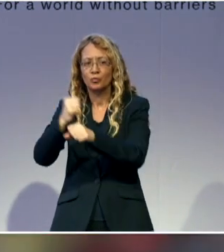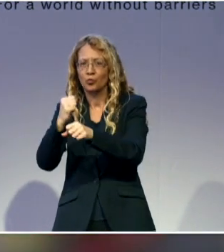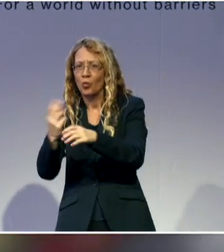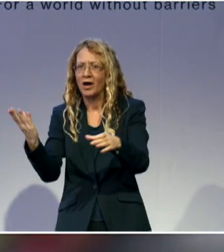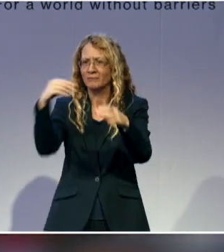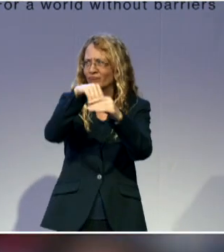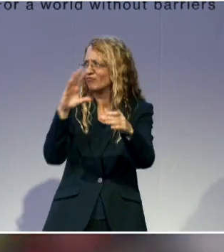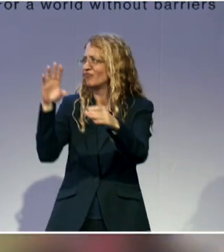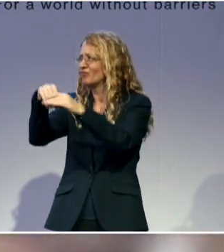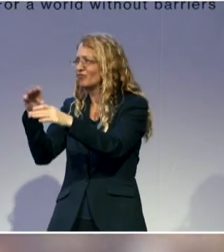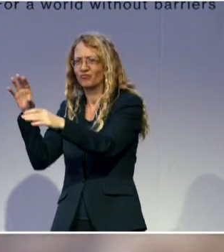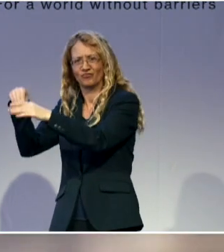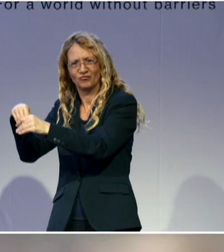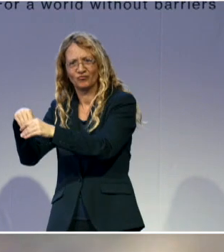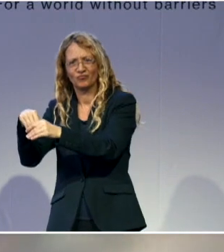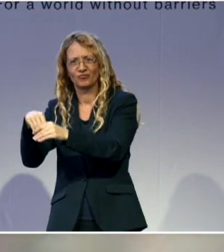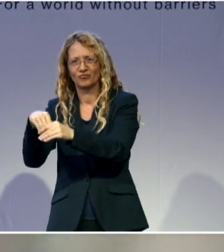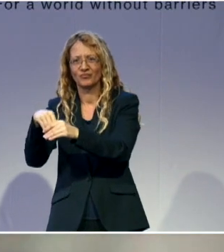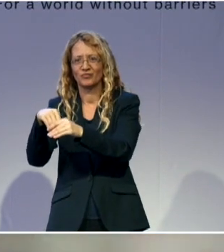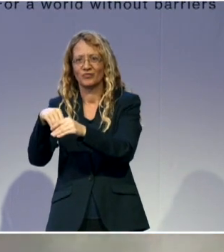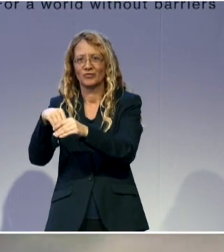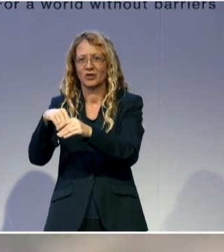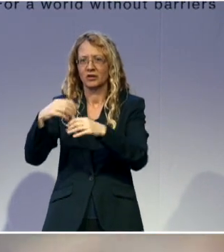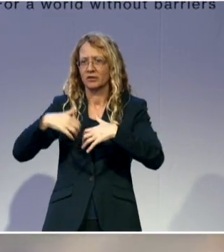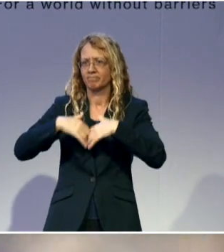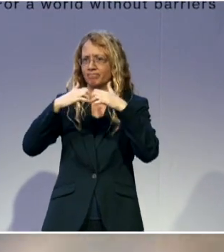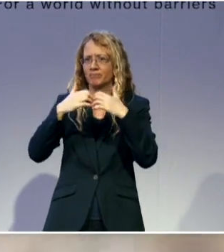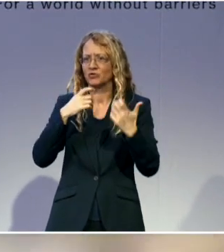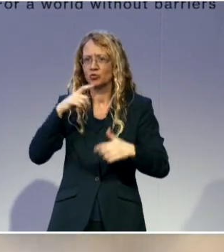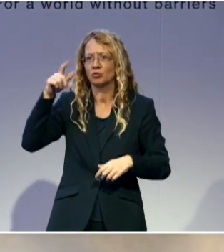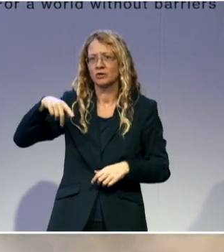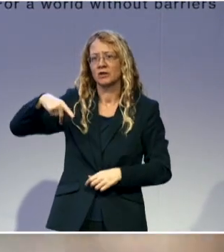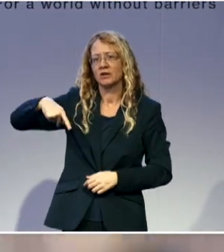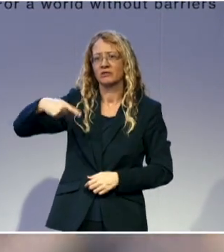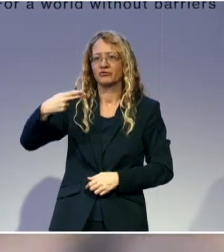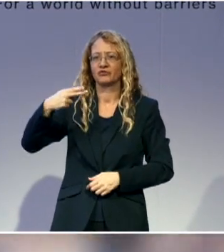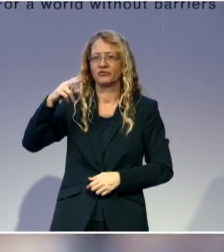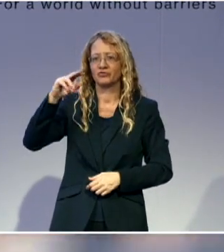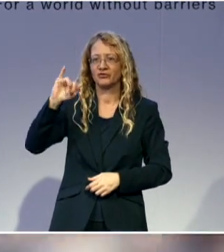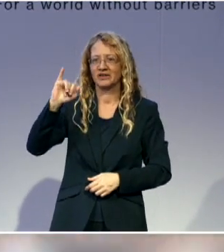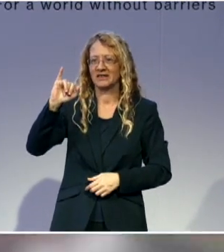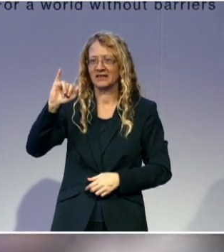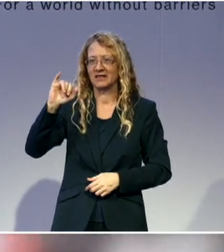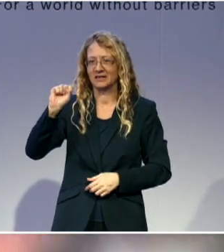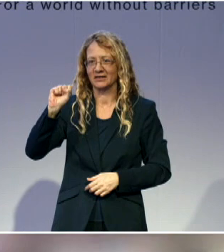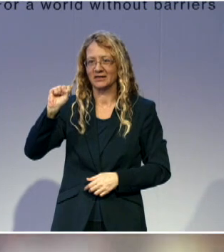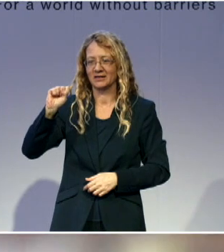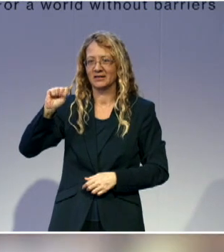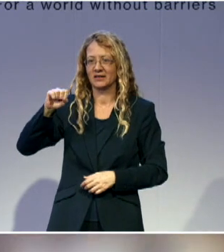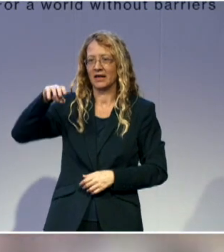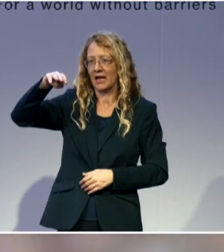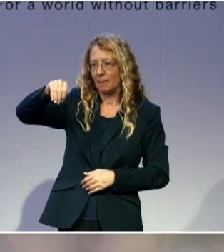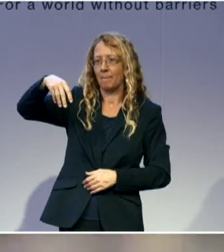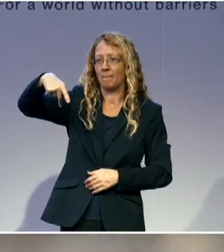Funded by Emphasis, NCP-EDP has conducted strong, systematic and sustained advocacy and monitoring